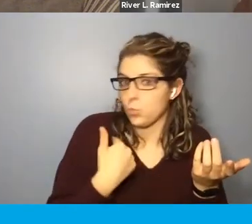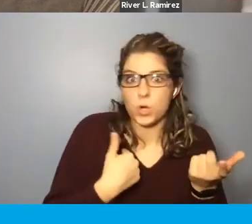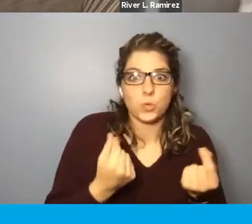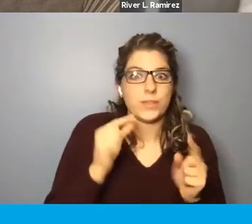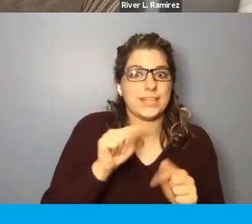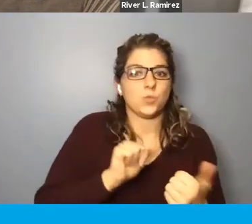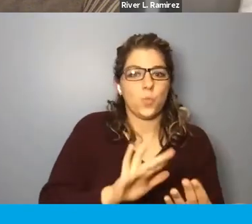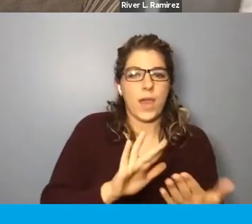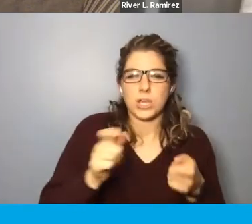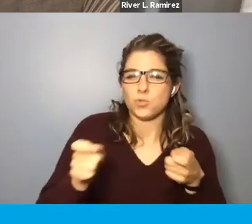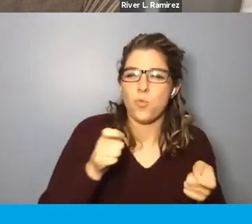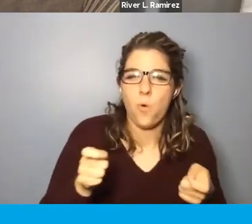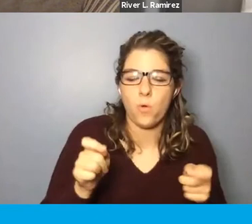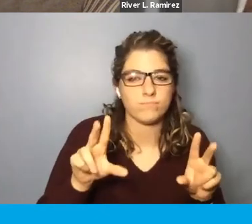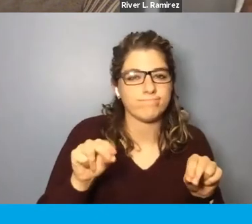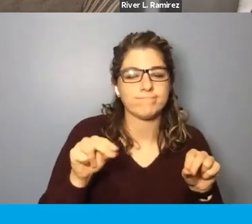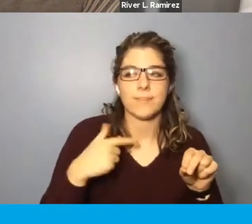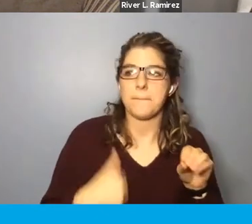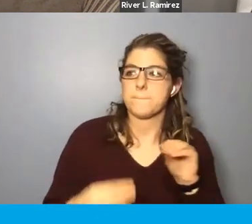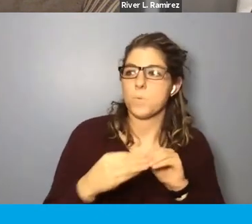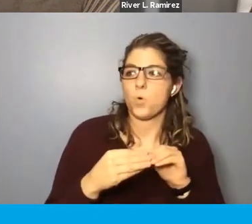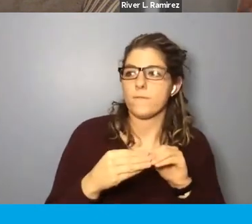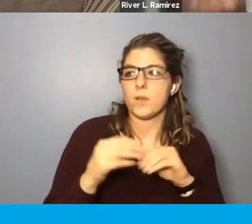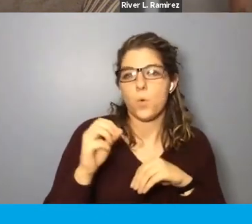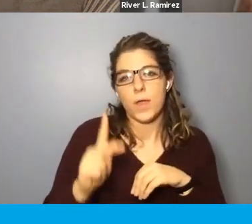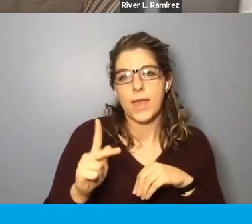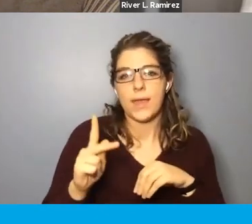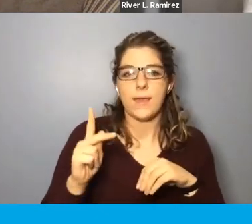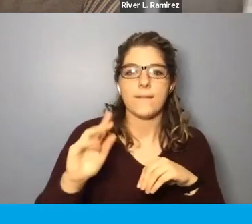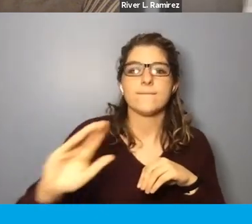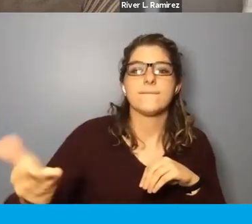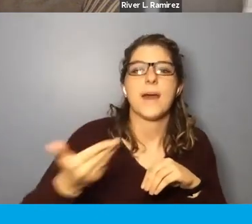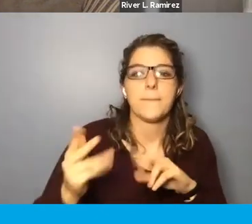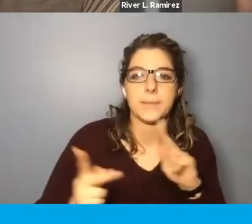way, control. I'm more of like, okay, let's invite